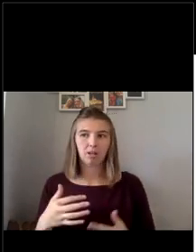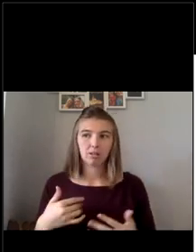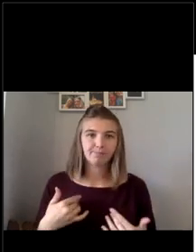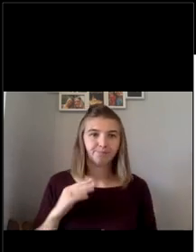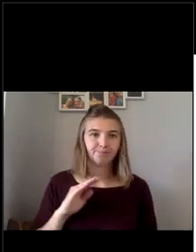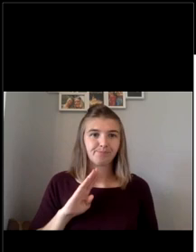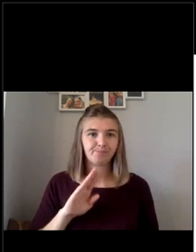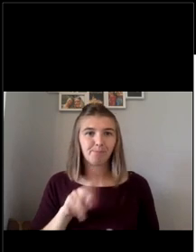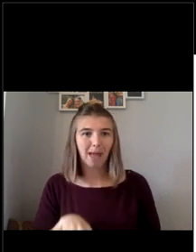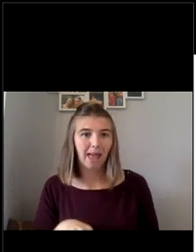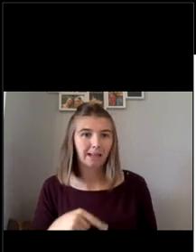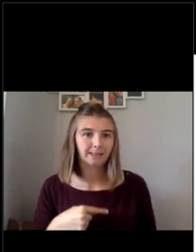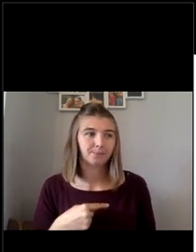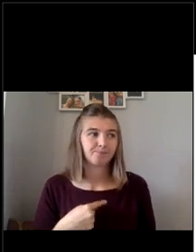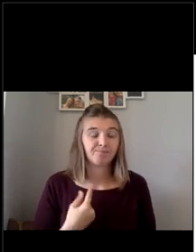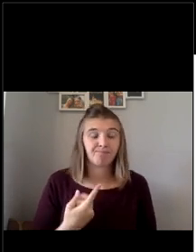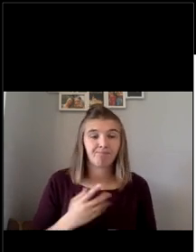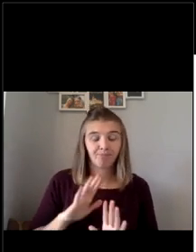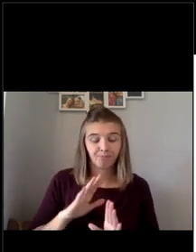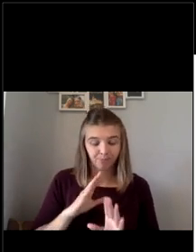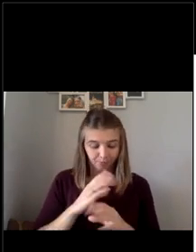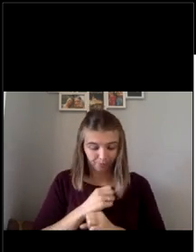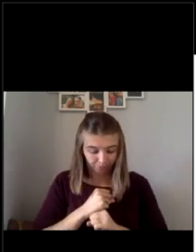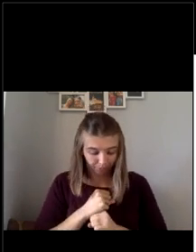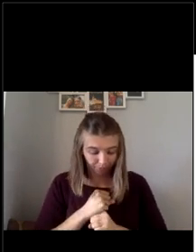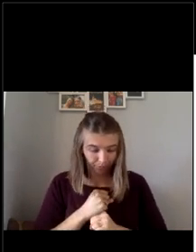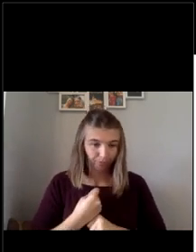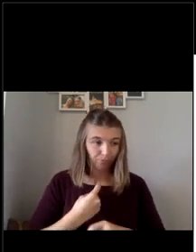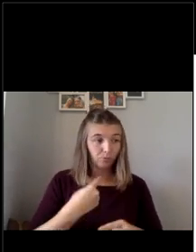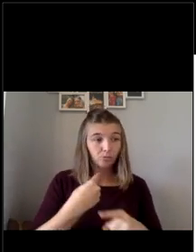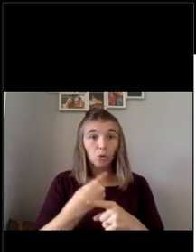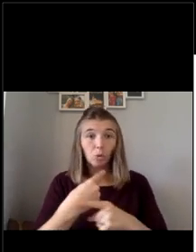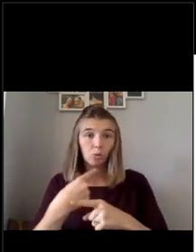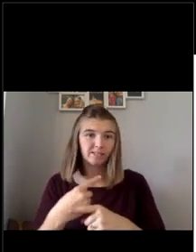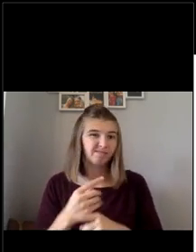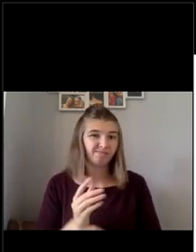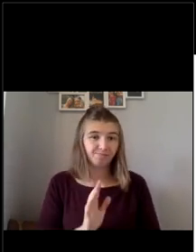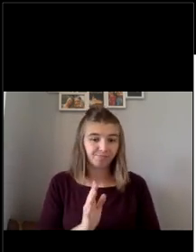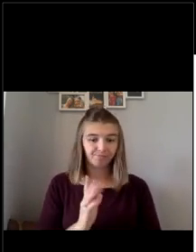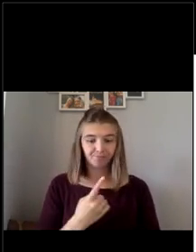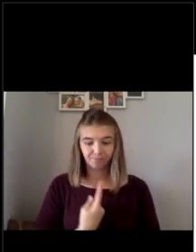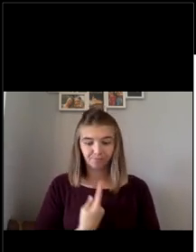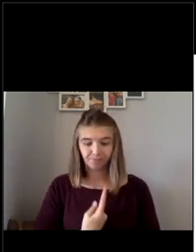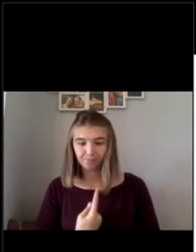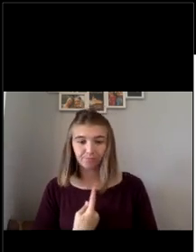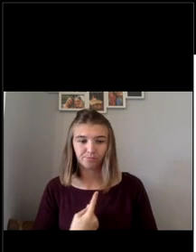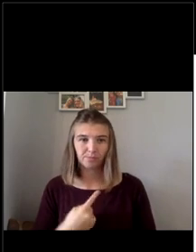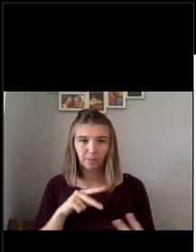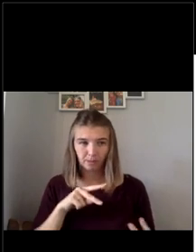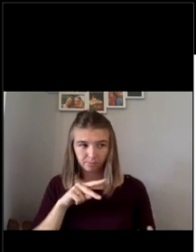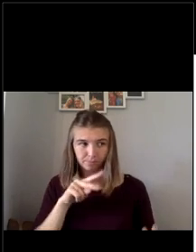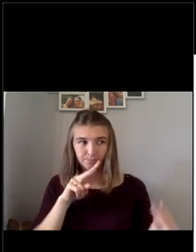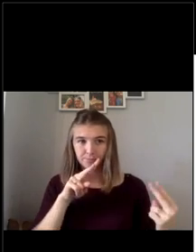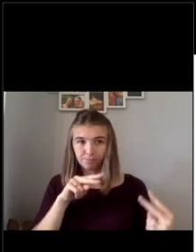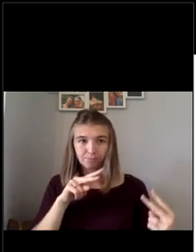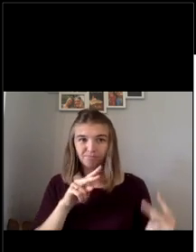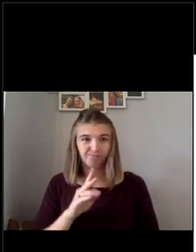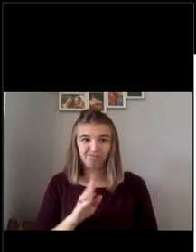kept to myself. I didn't really talk to anybody. I barely even made eye contact with